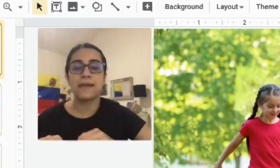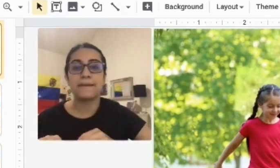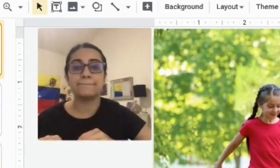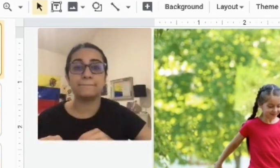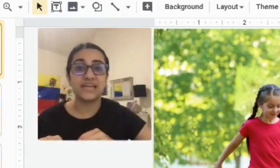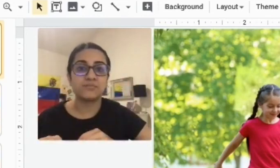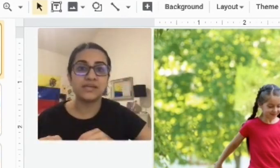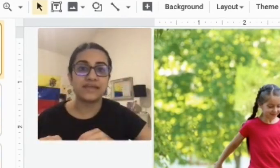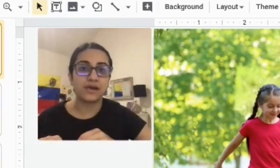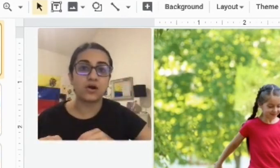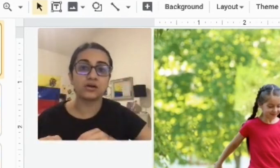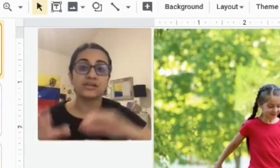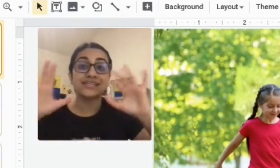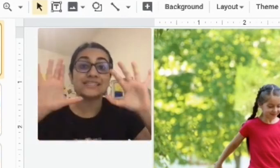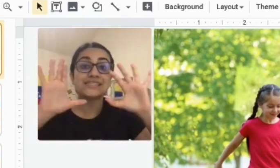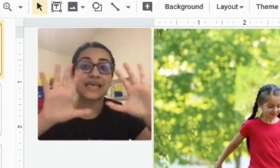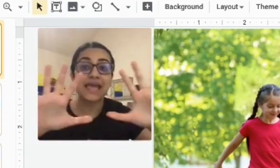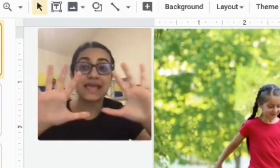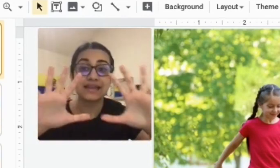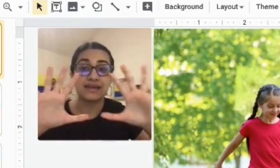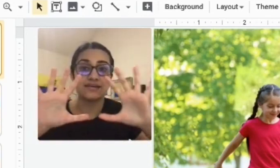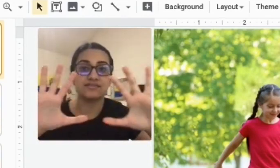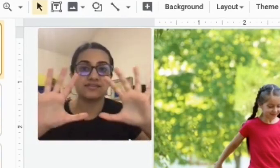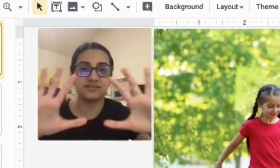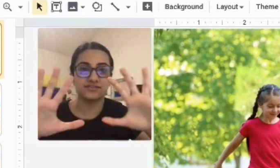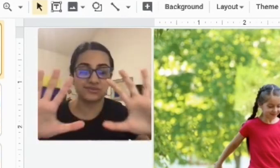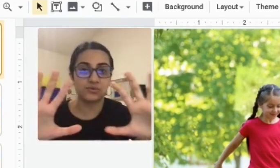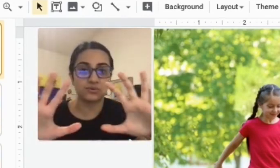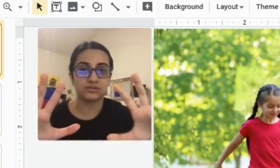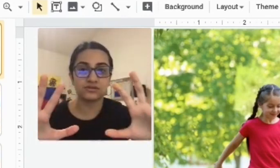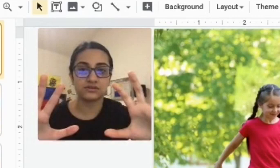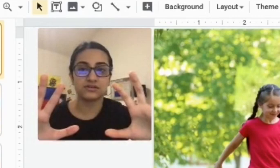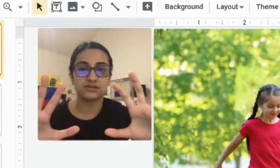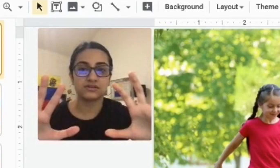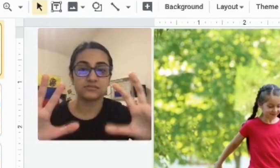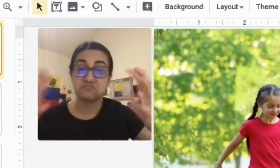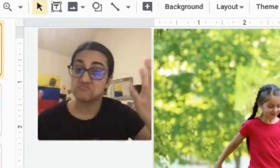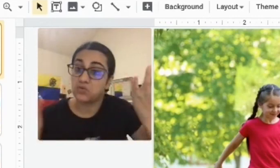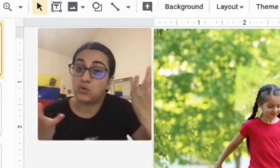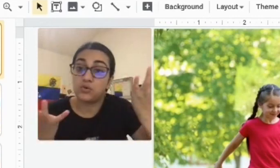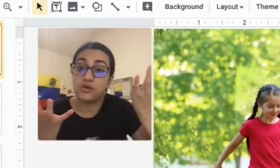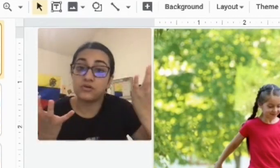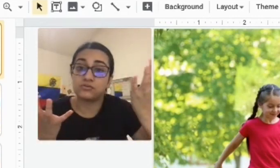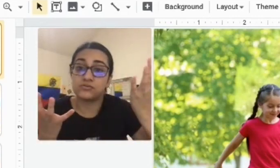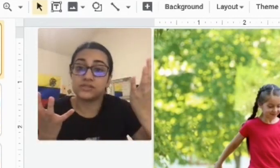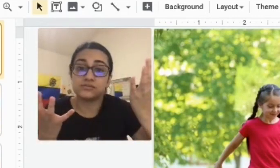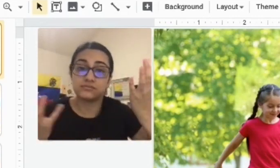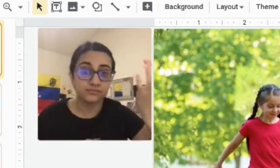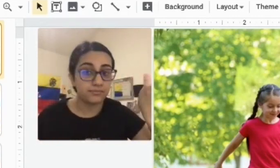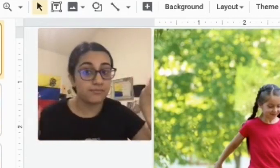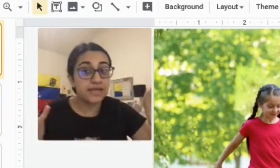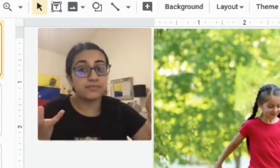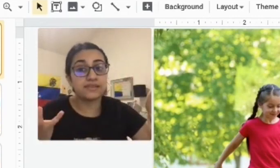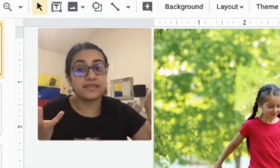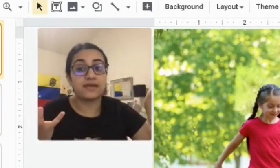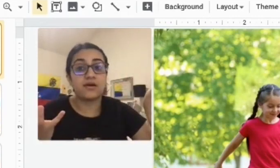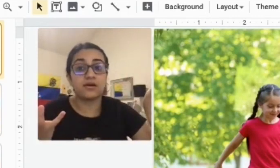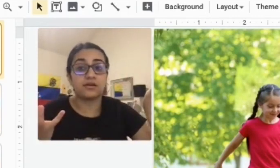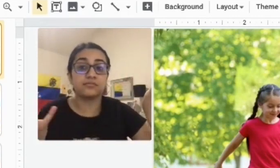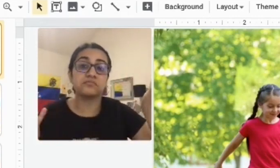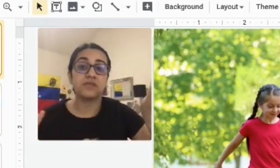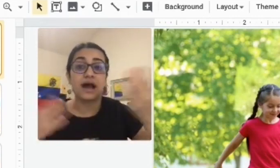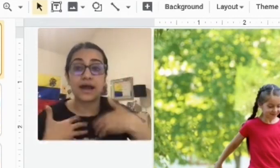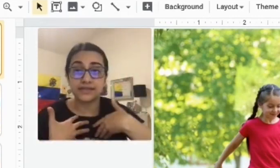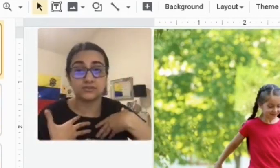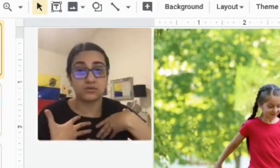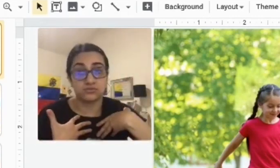old. Maybe they are 10 years old. Who knows? Maybe they